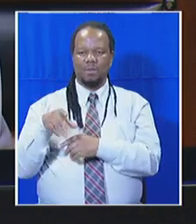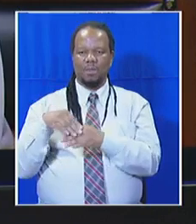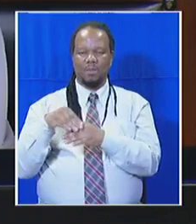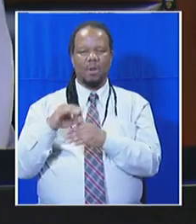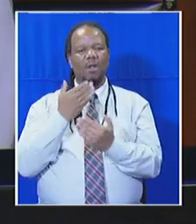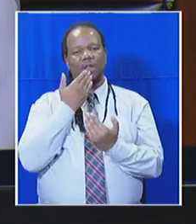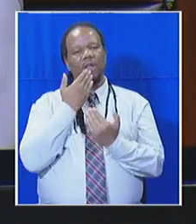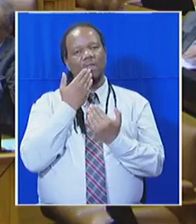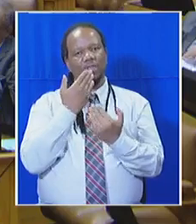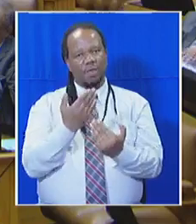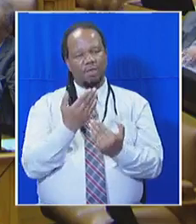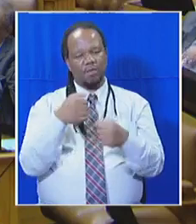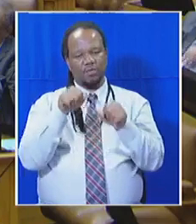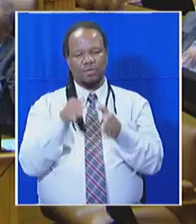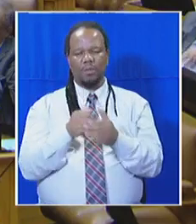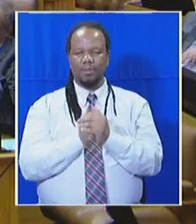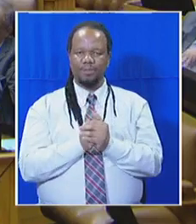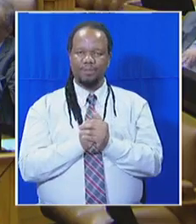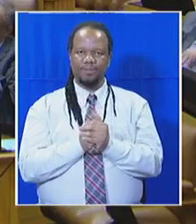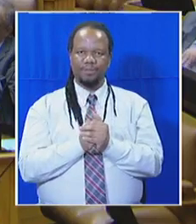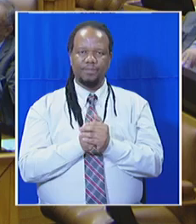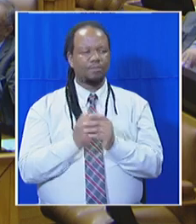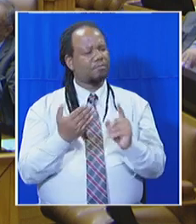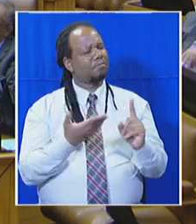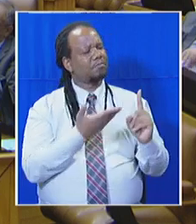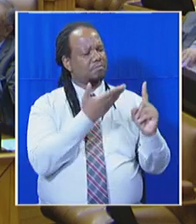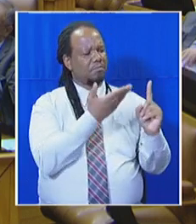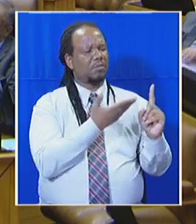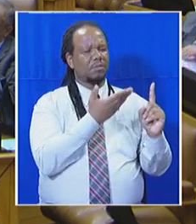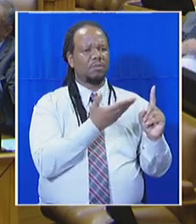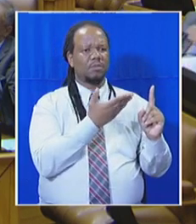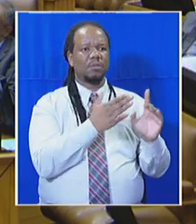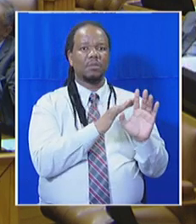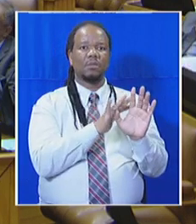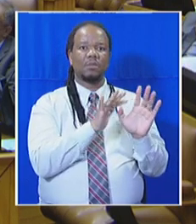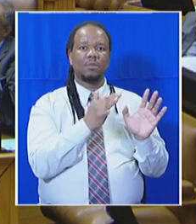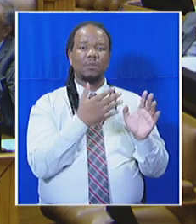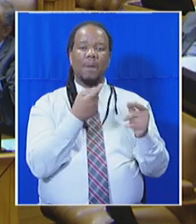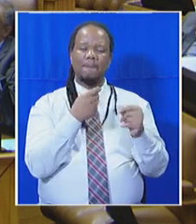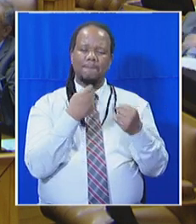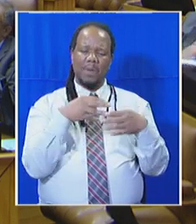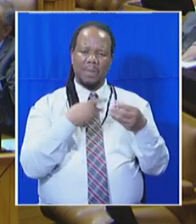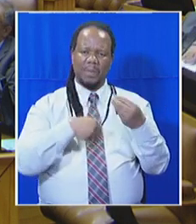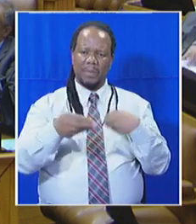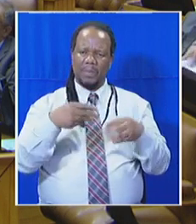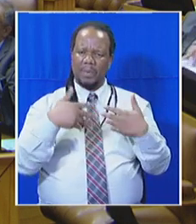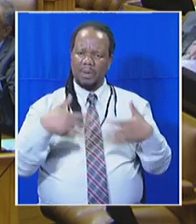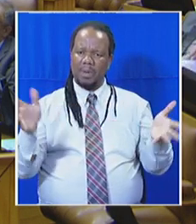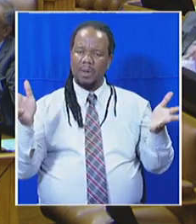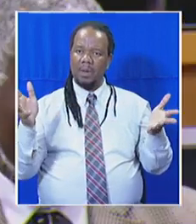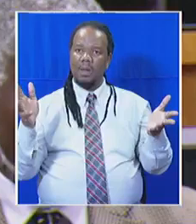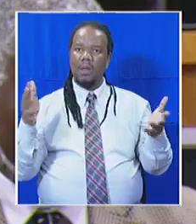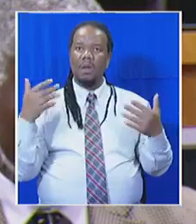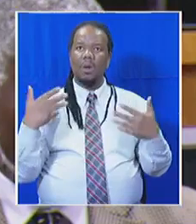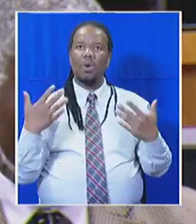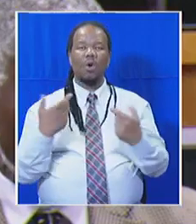Thank you, Honorable Chair. Honorable Minister, a great deal of wasteful expenditure originated especially